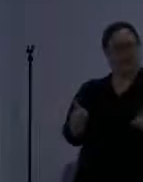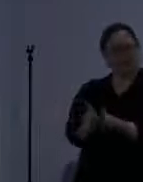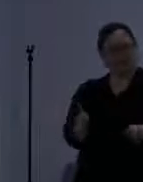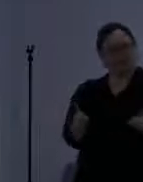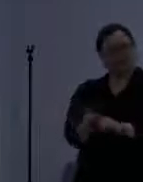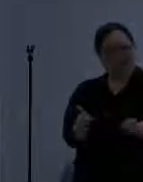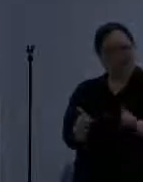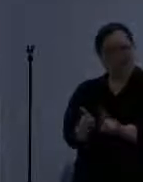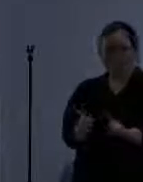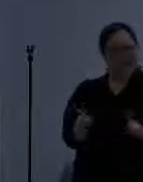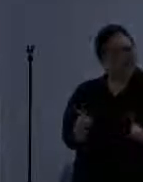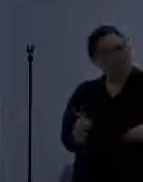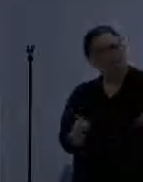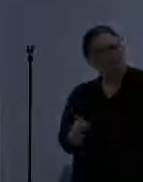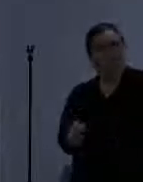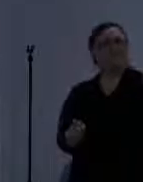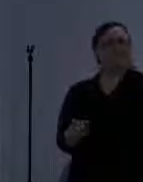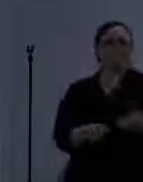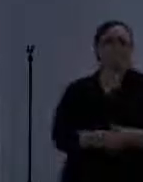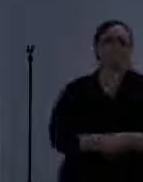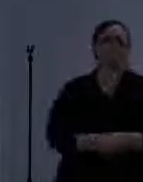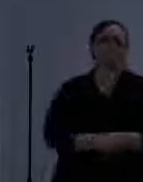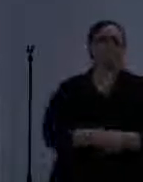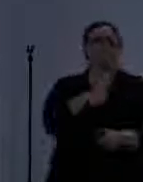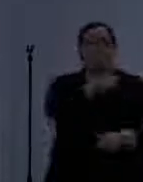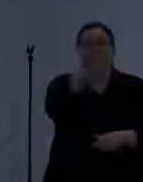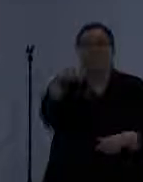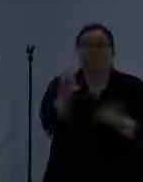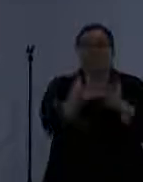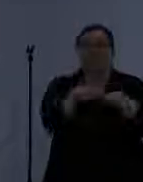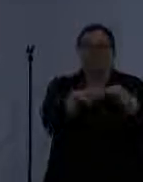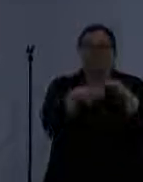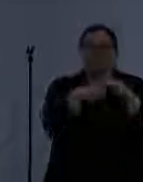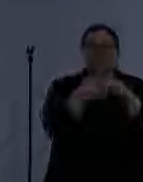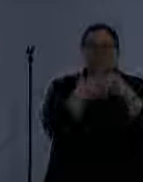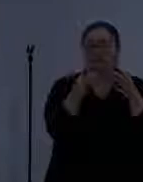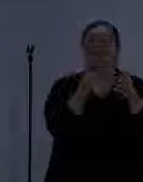I don't know if anyone else had any particular examples about that one.